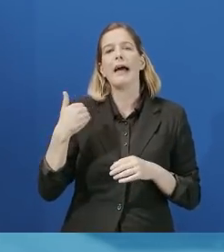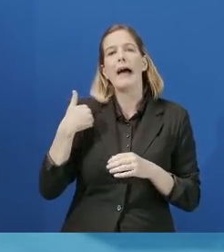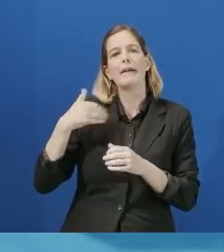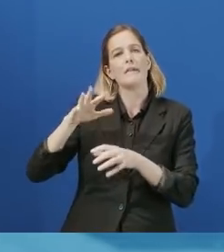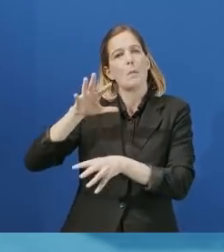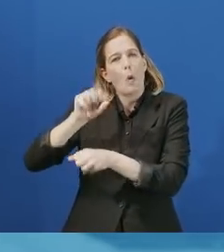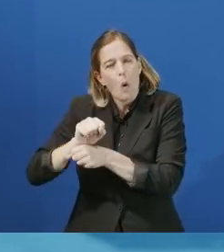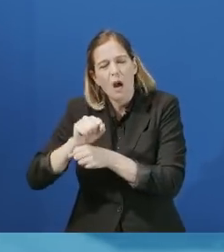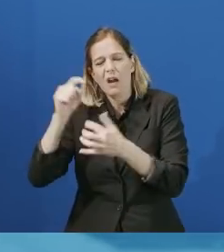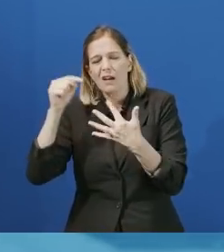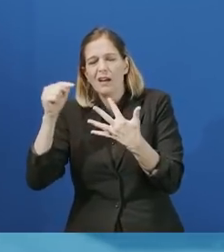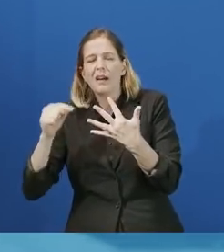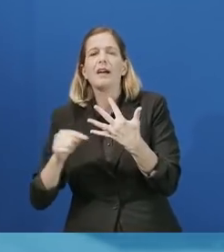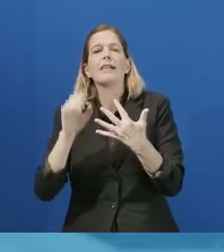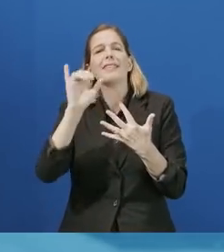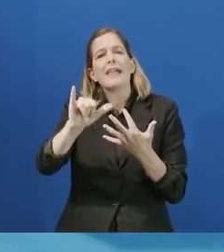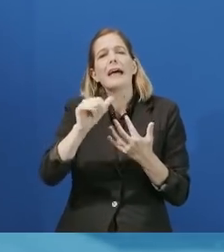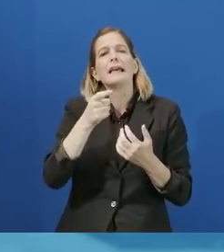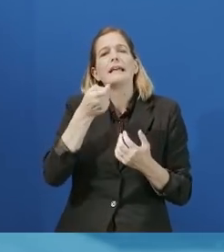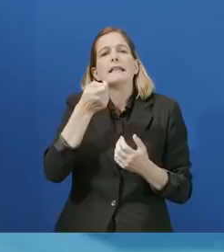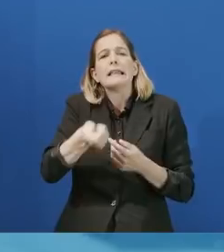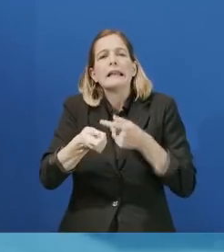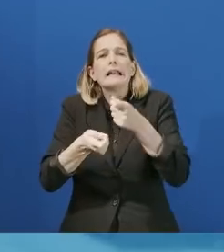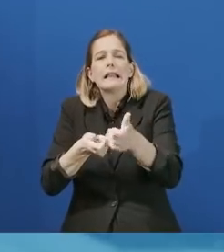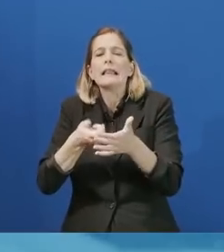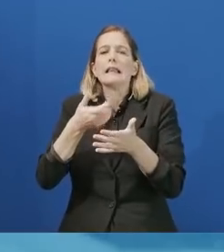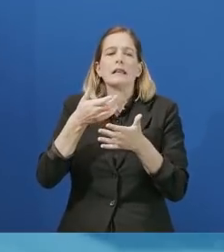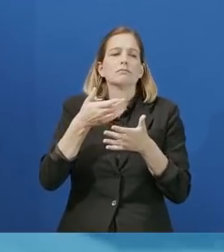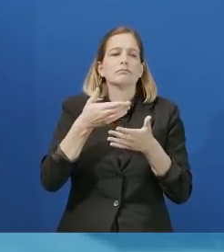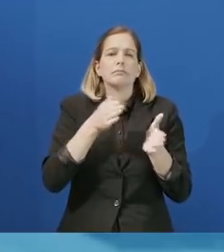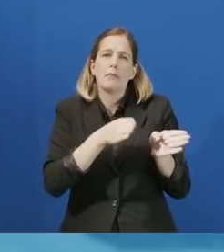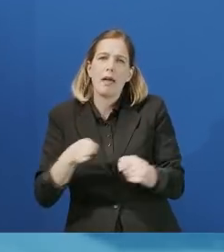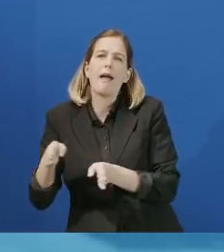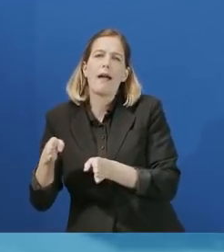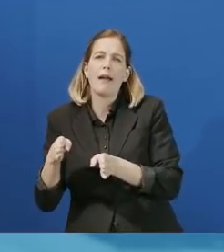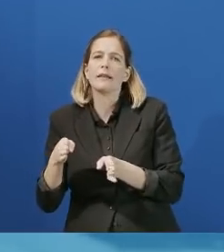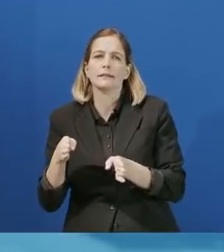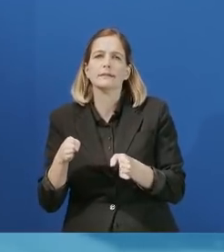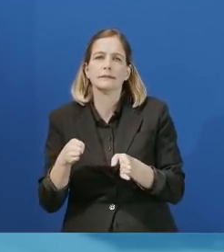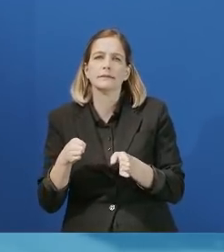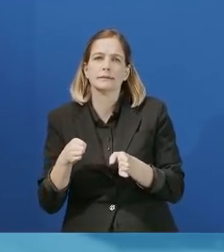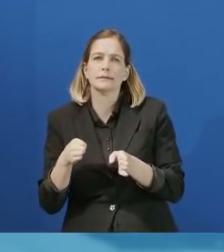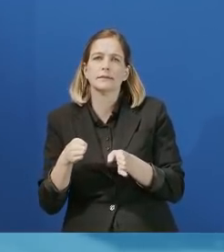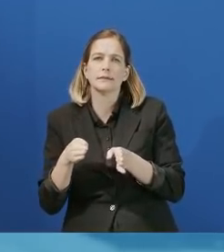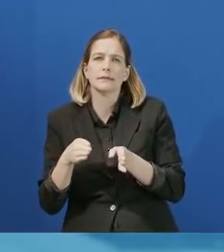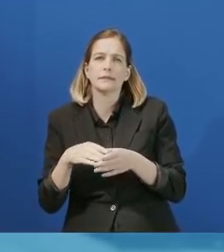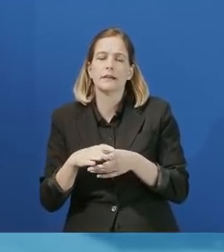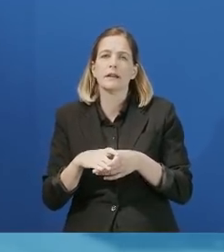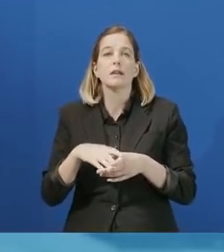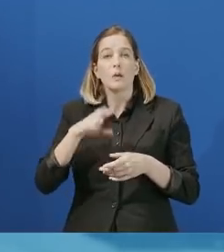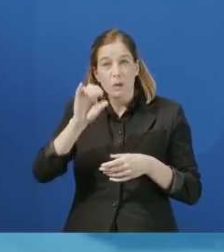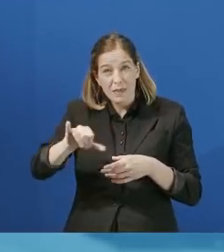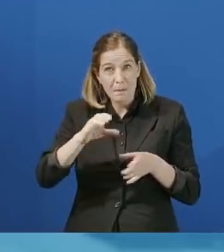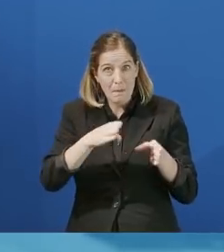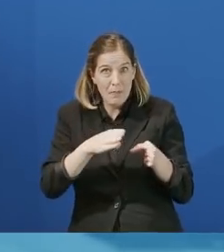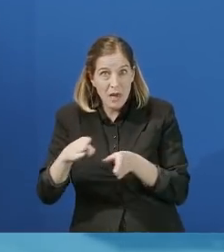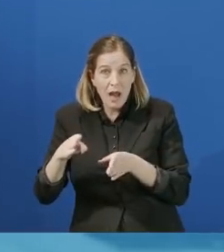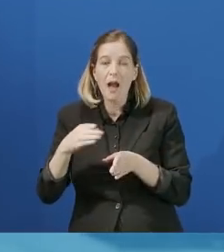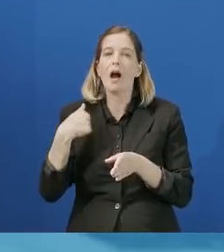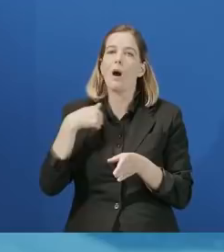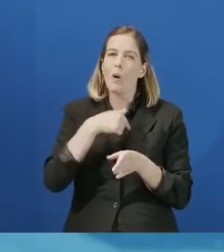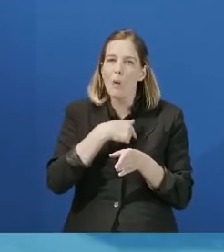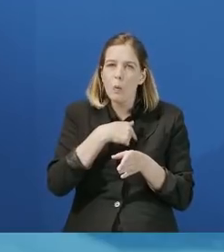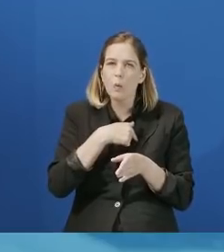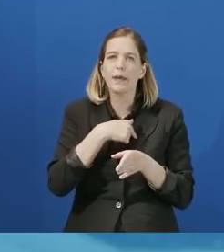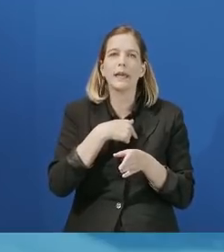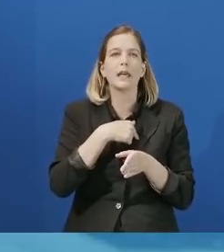And those are small footprints as well, Nicole. Those are smaller footprints. So those are things that we are